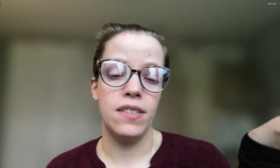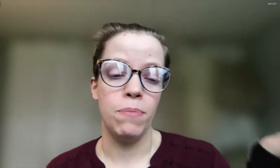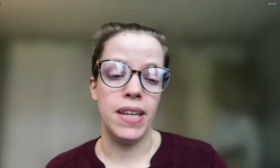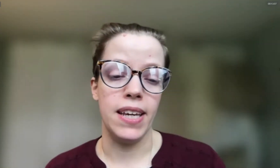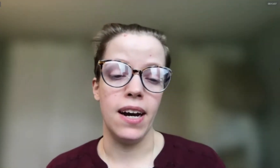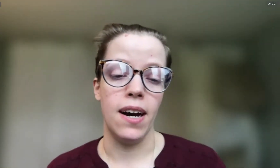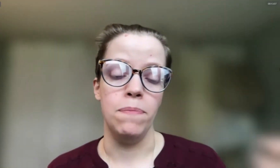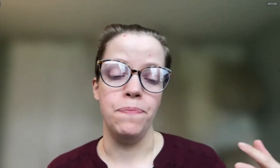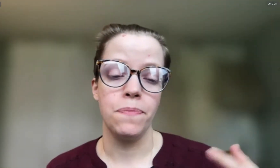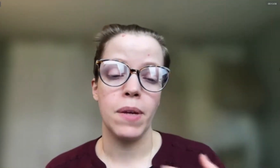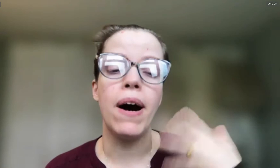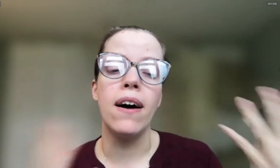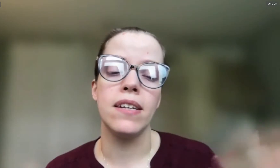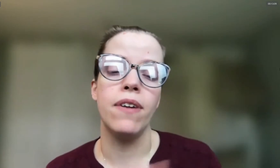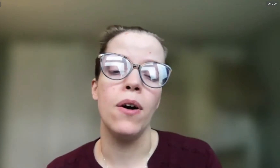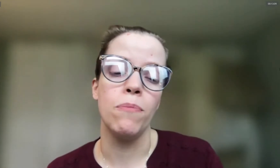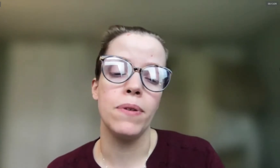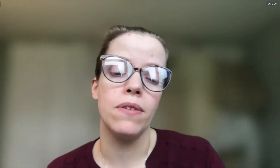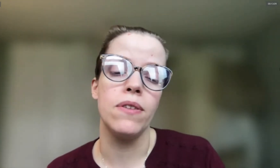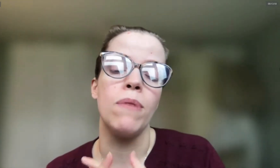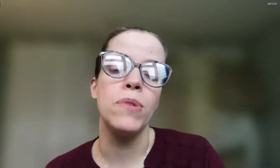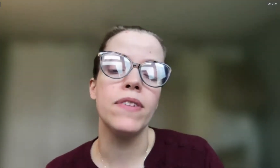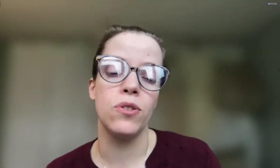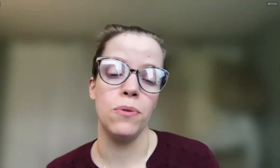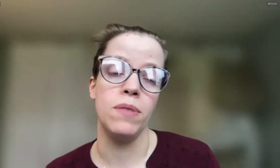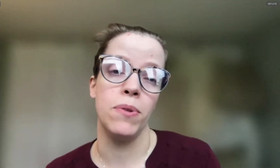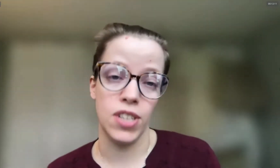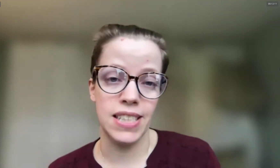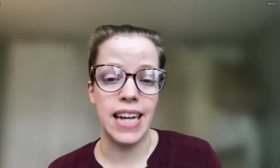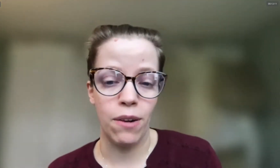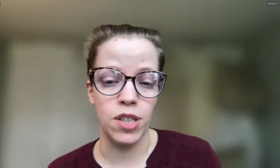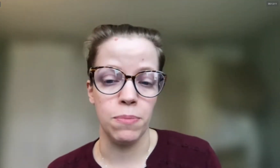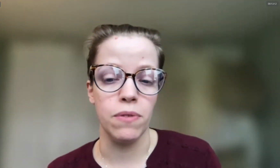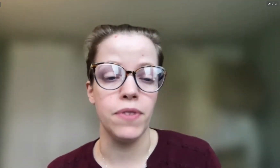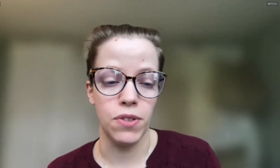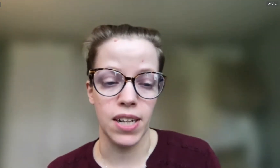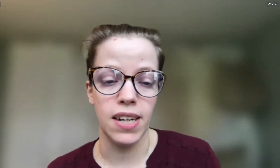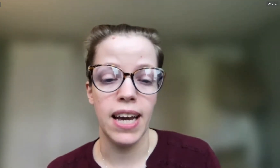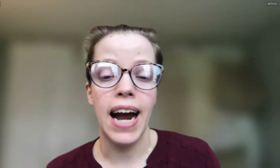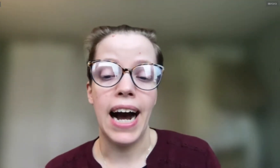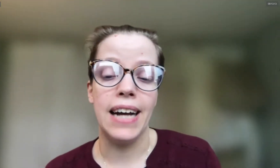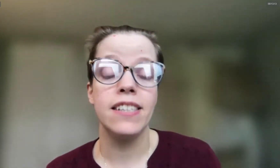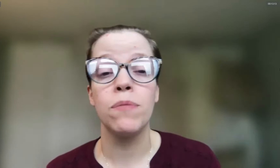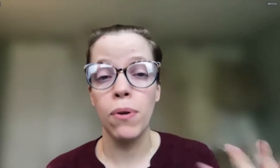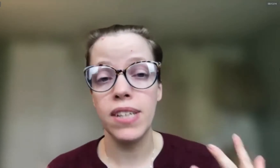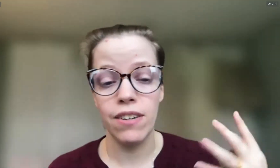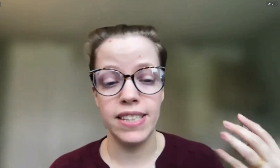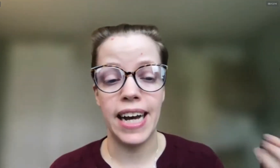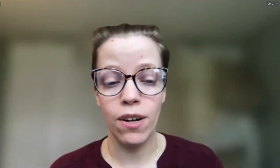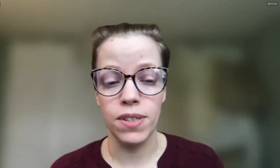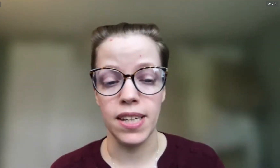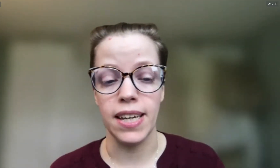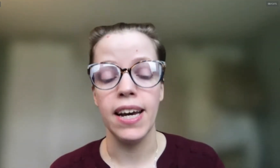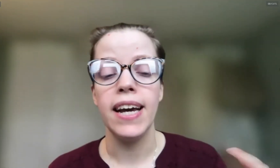it to be part of hope that we're moving towards a more just and equitable future. And supporting